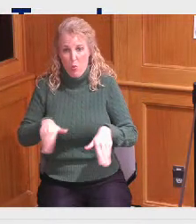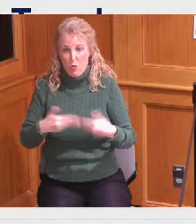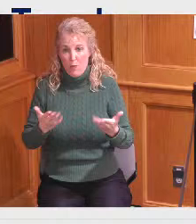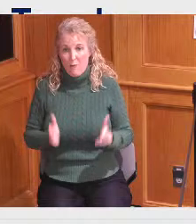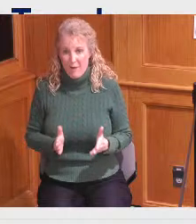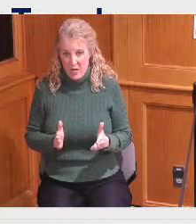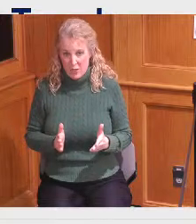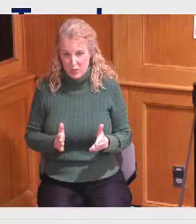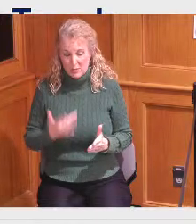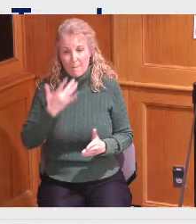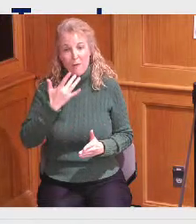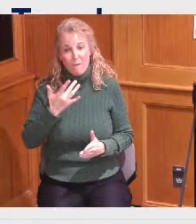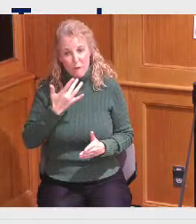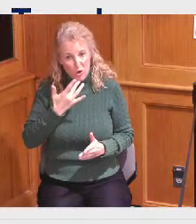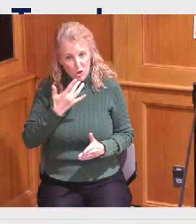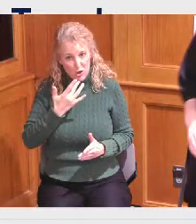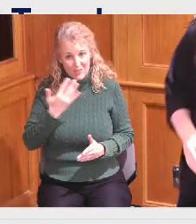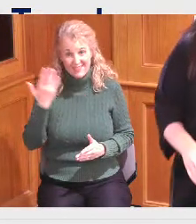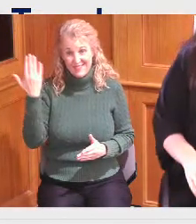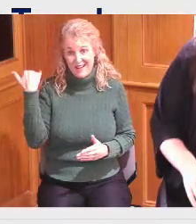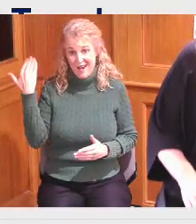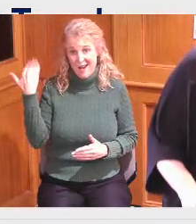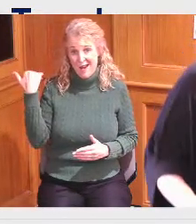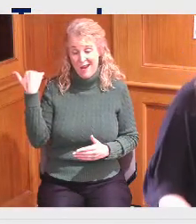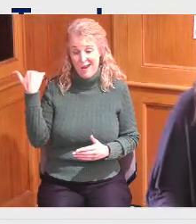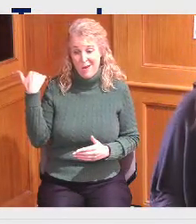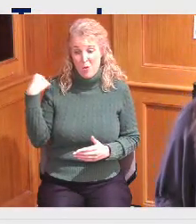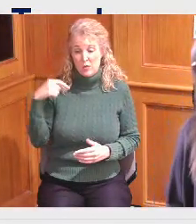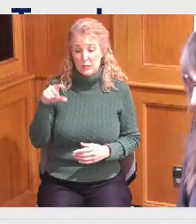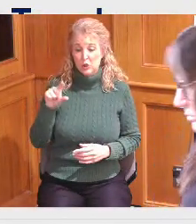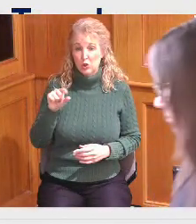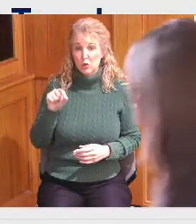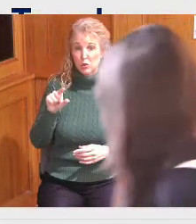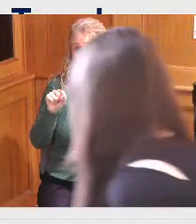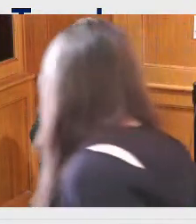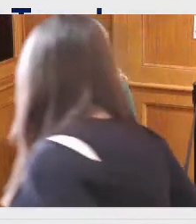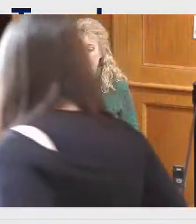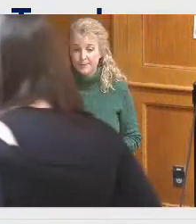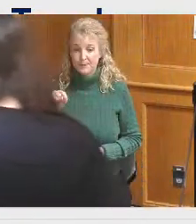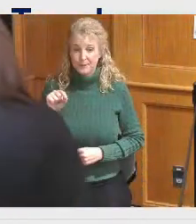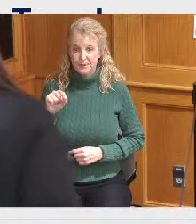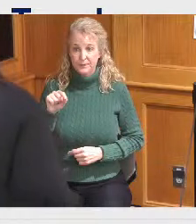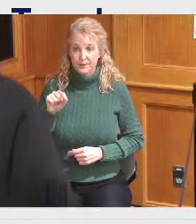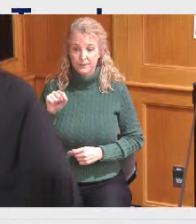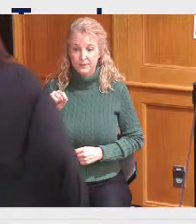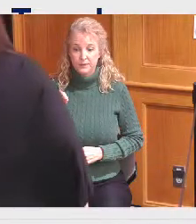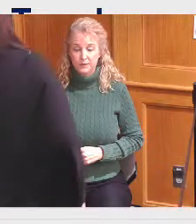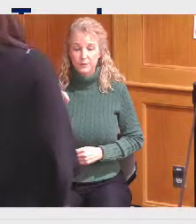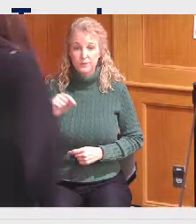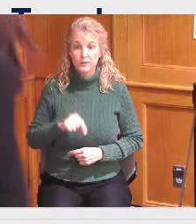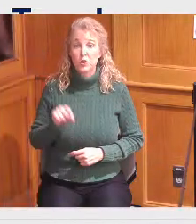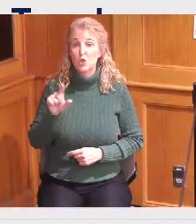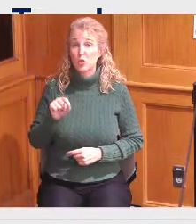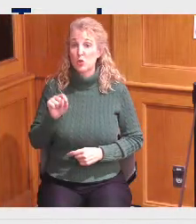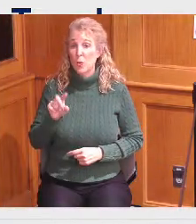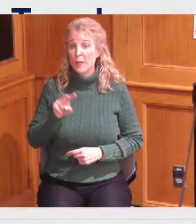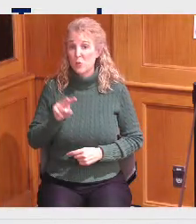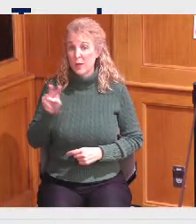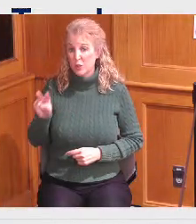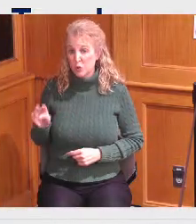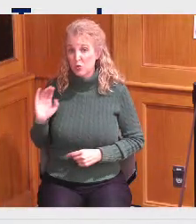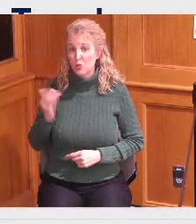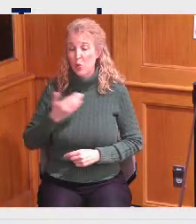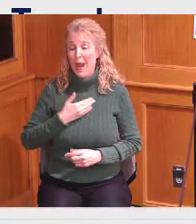local providers, early on in 2022, after I started, we looked at the contracts that we had with our local foster care